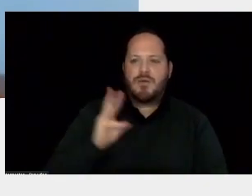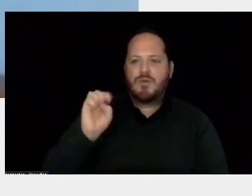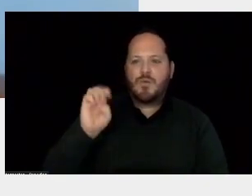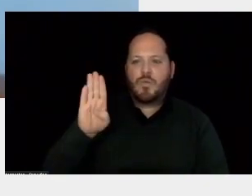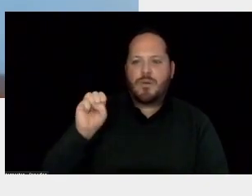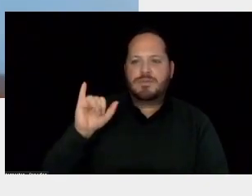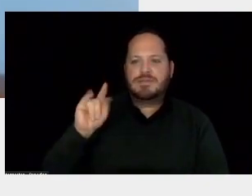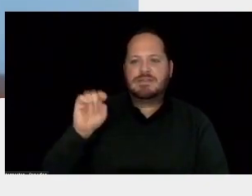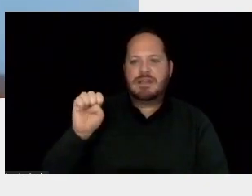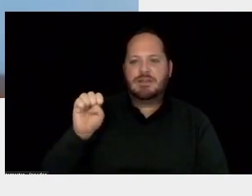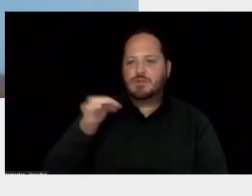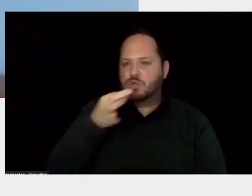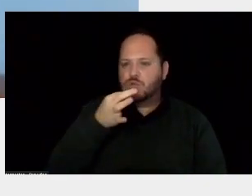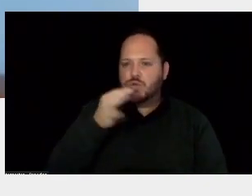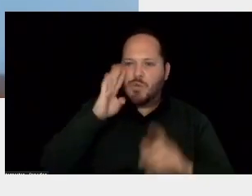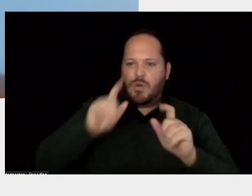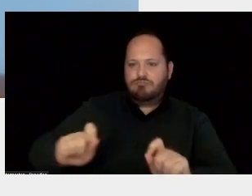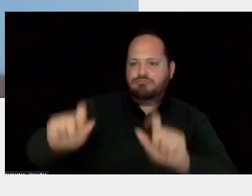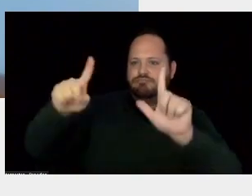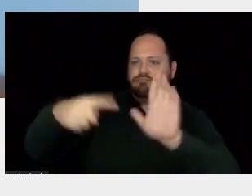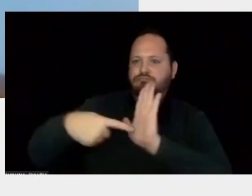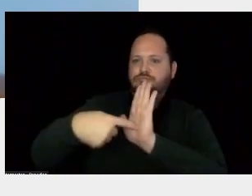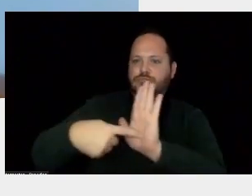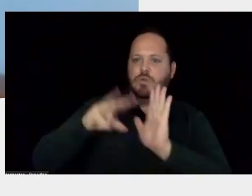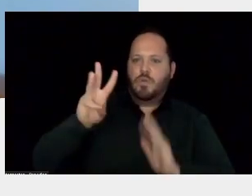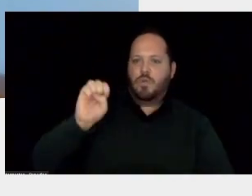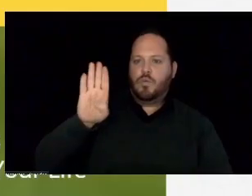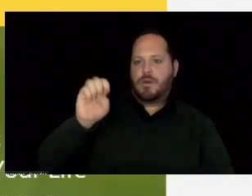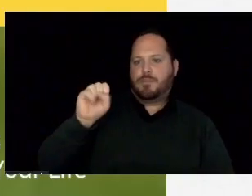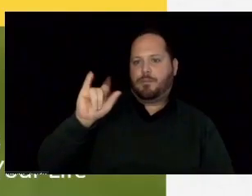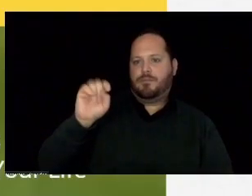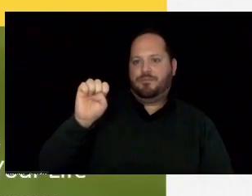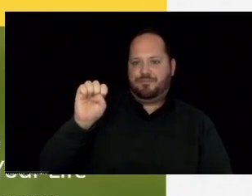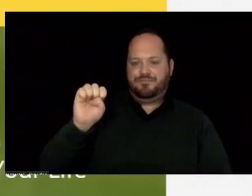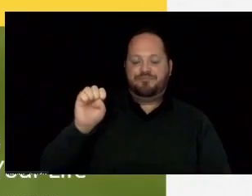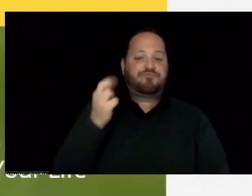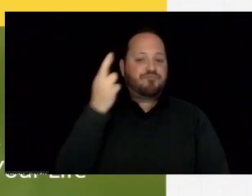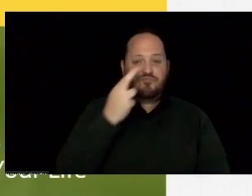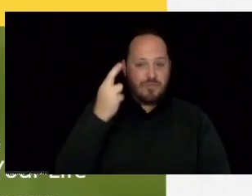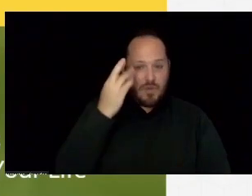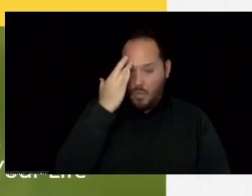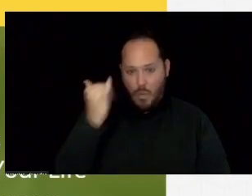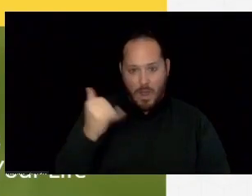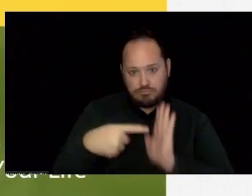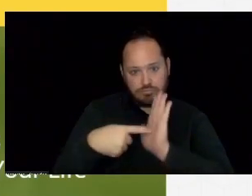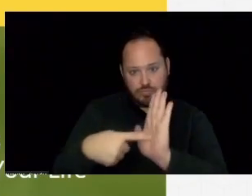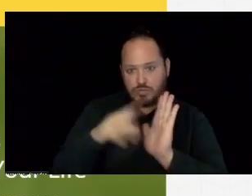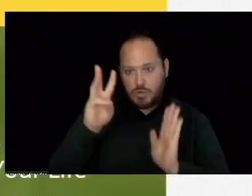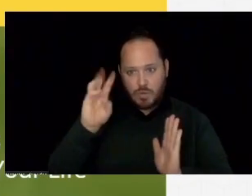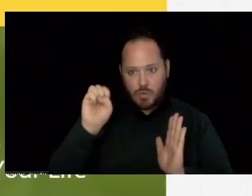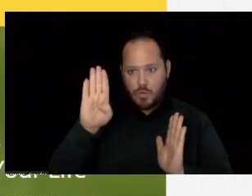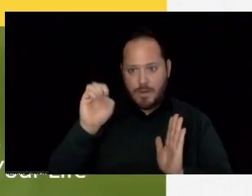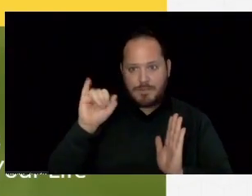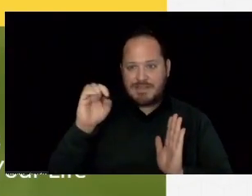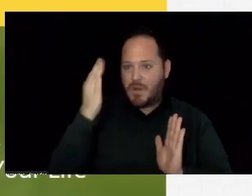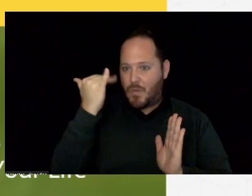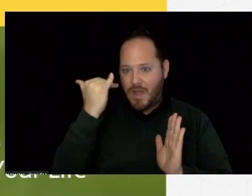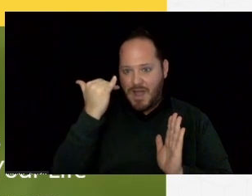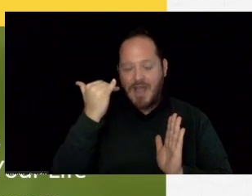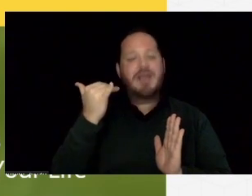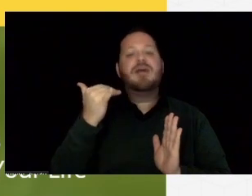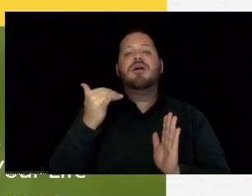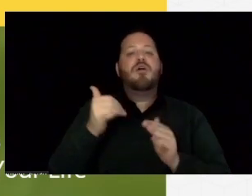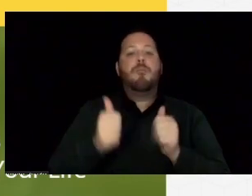momentarily. And the reason we're bringing up our website is to let you know that much of the guidance we've discussed here today is on